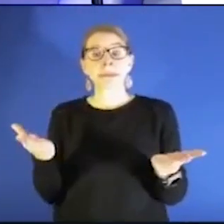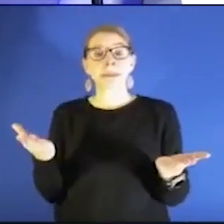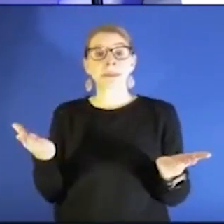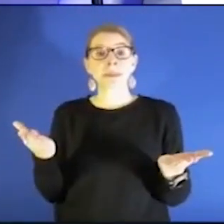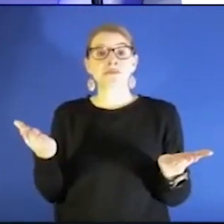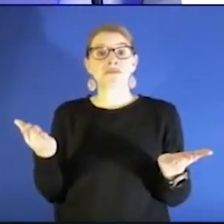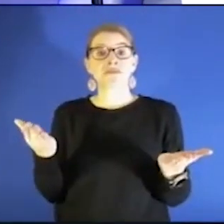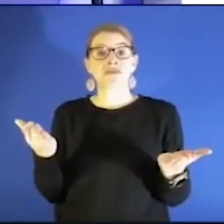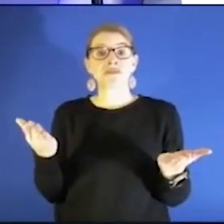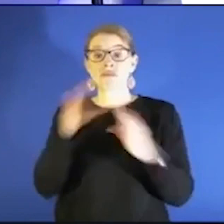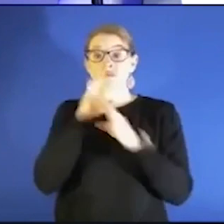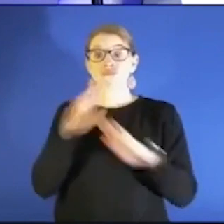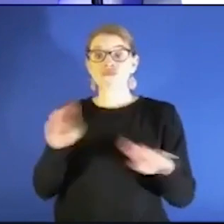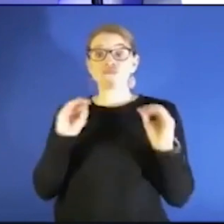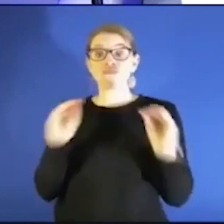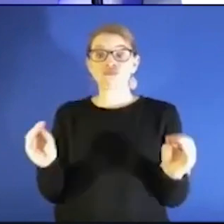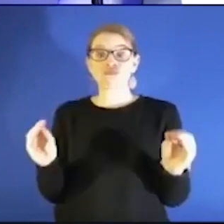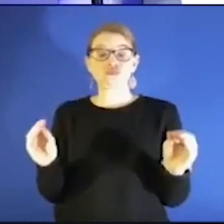Nada?